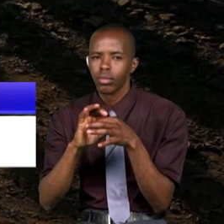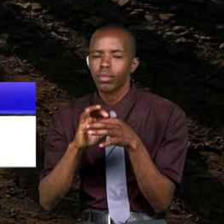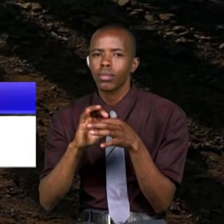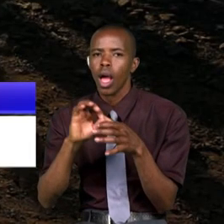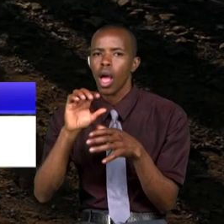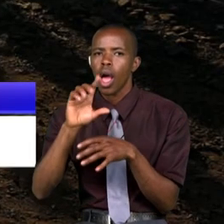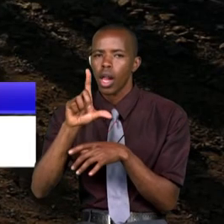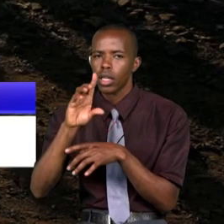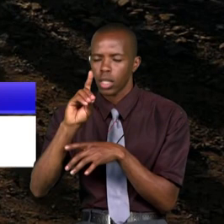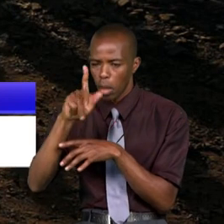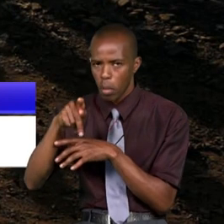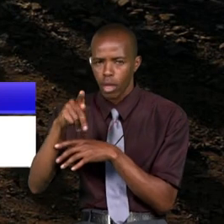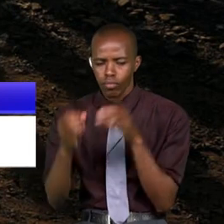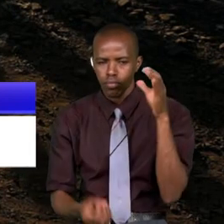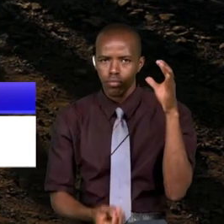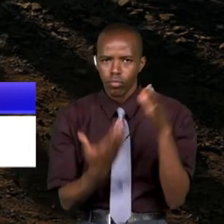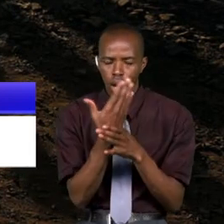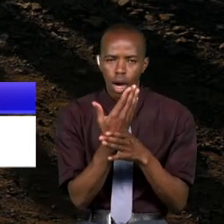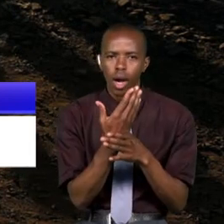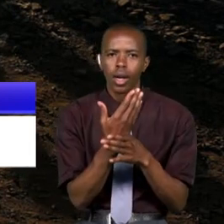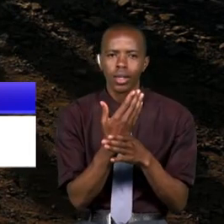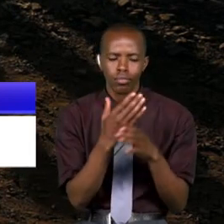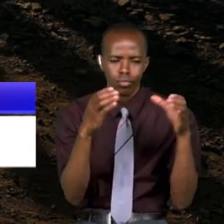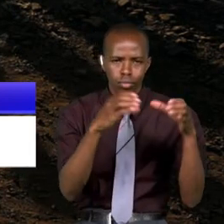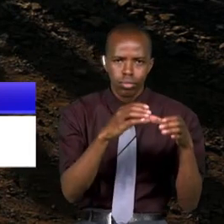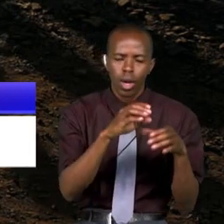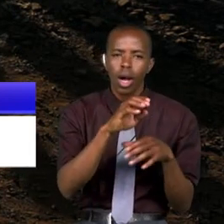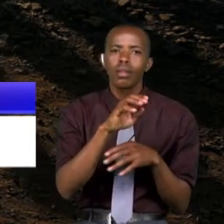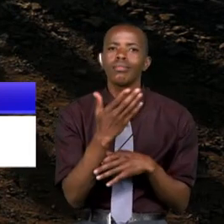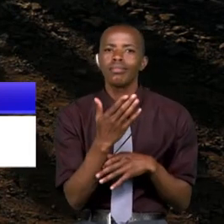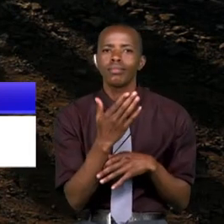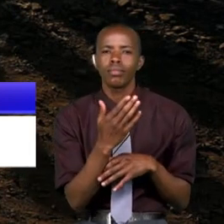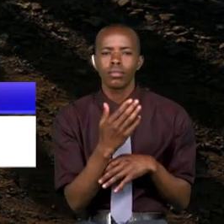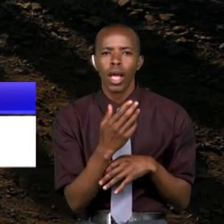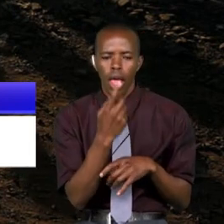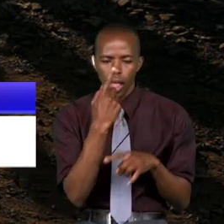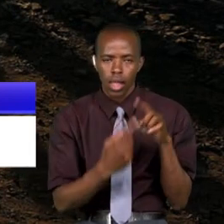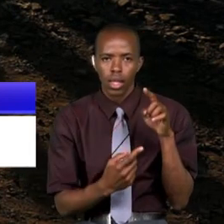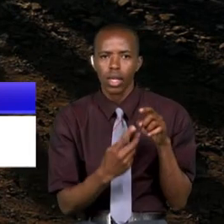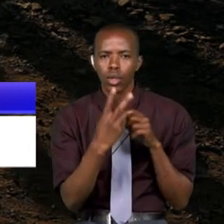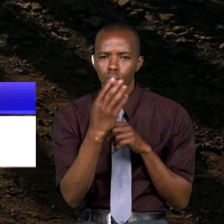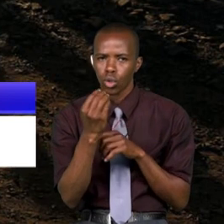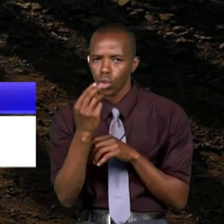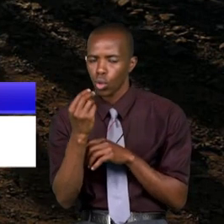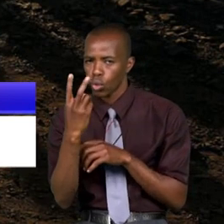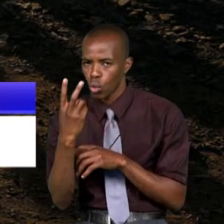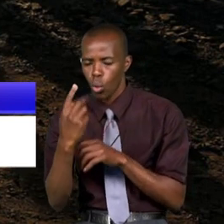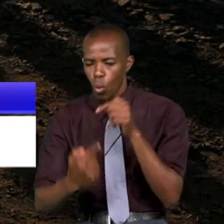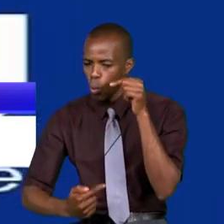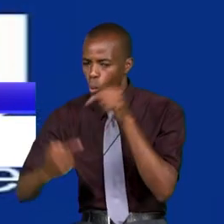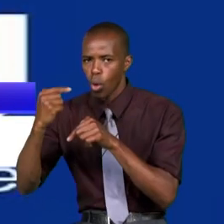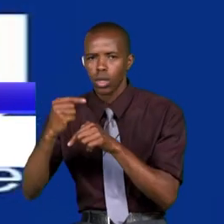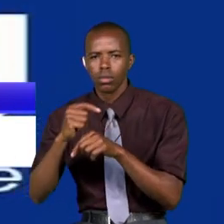to form the National Alliance of Rainbow Coalition, which on December 27, 2002, won by a landslide over